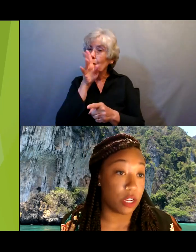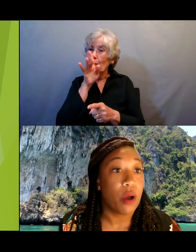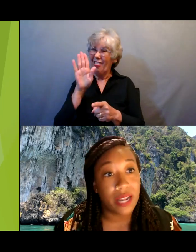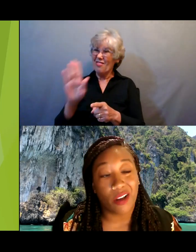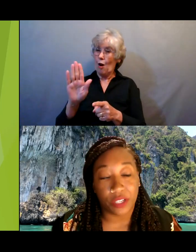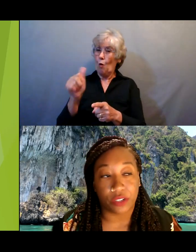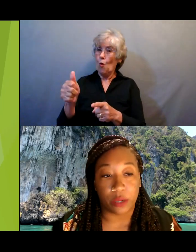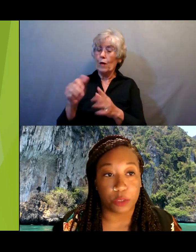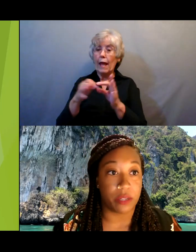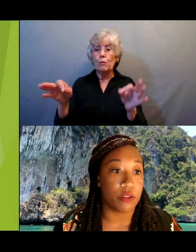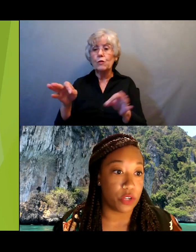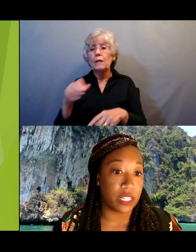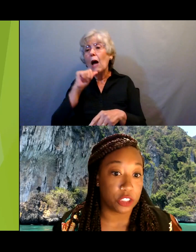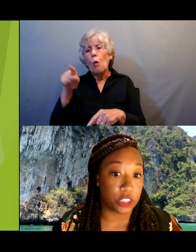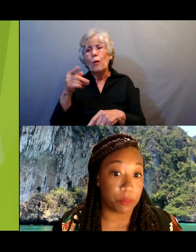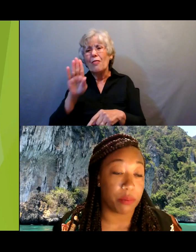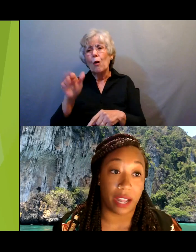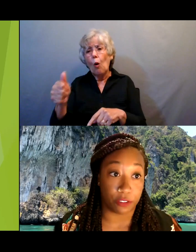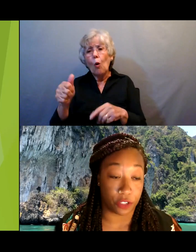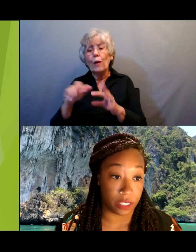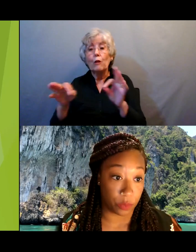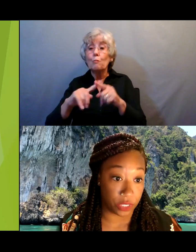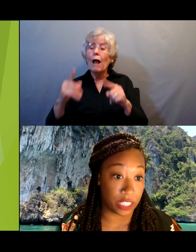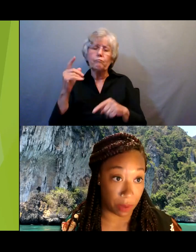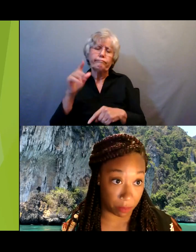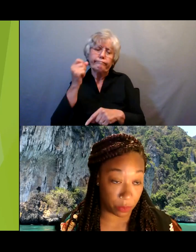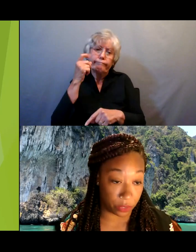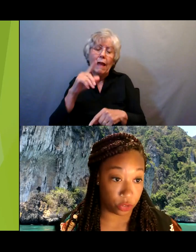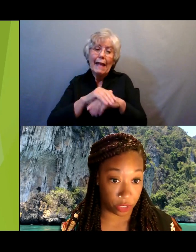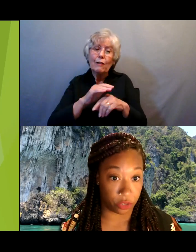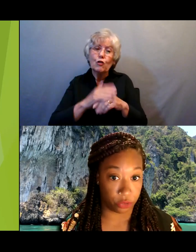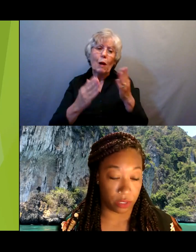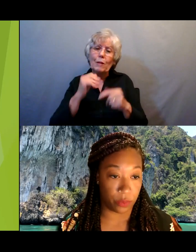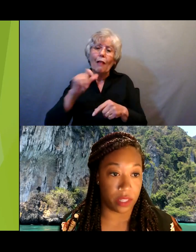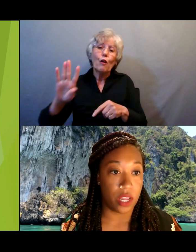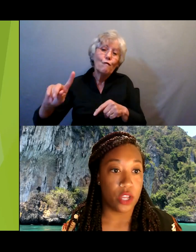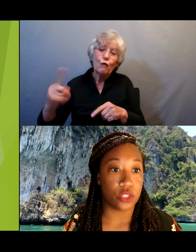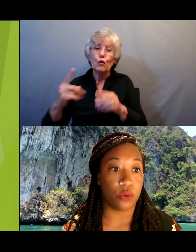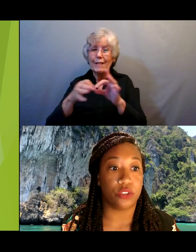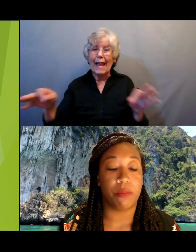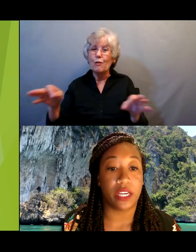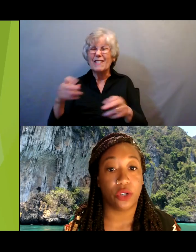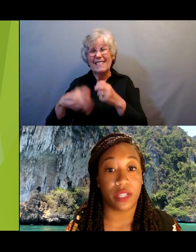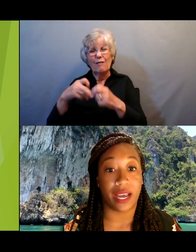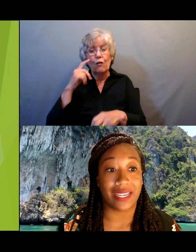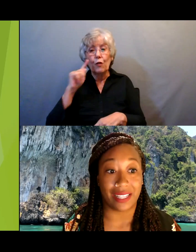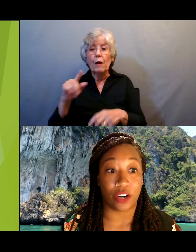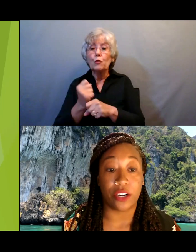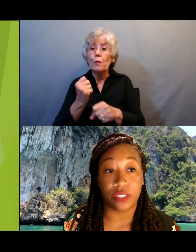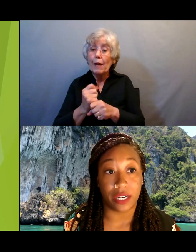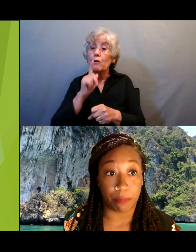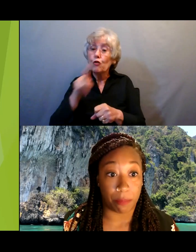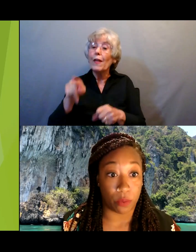language, not only their language, but English is probably not their first language, and that's probably what they're struggling with. So just making sure that again